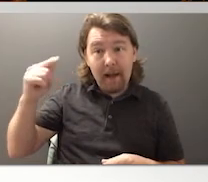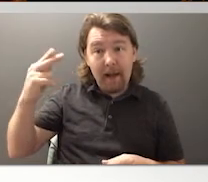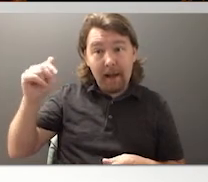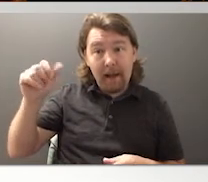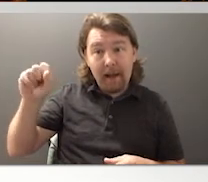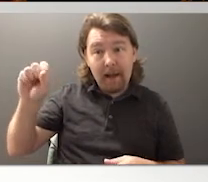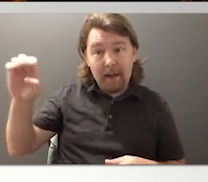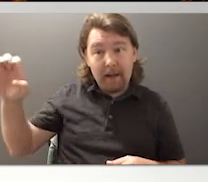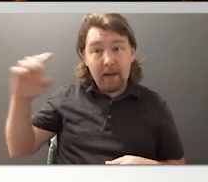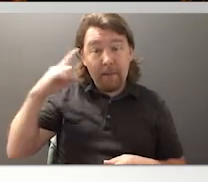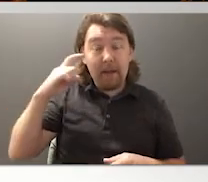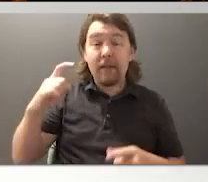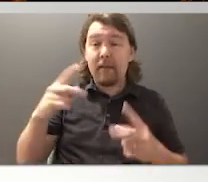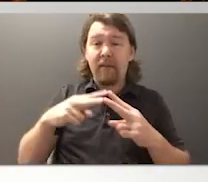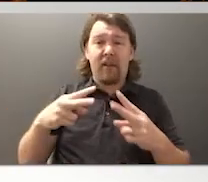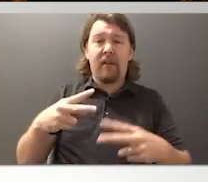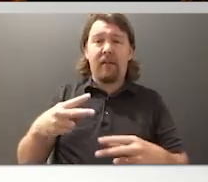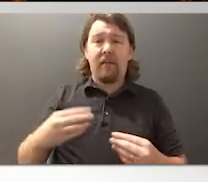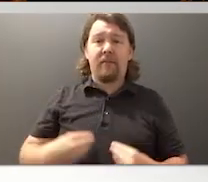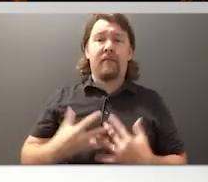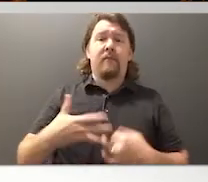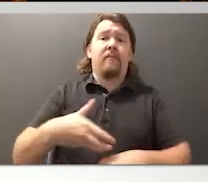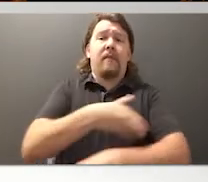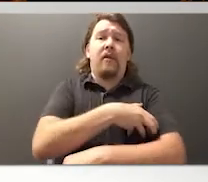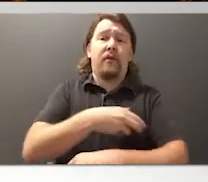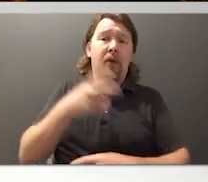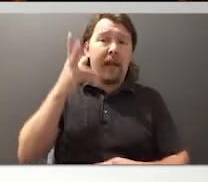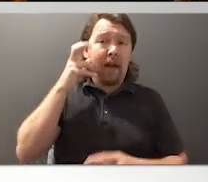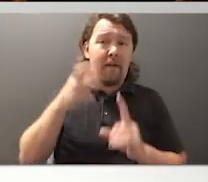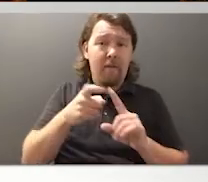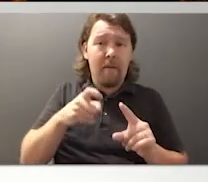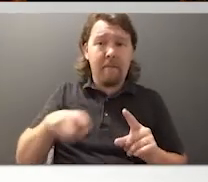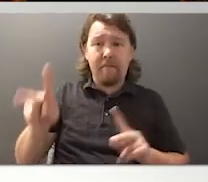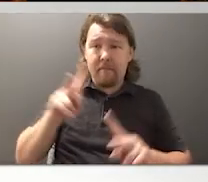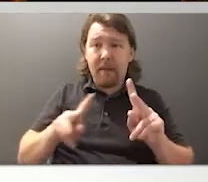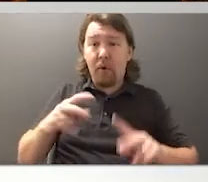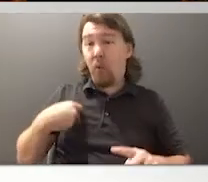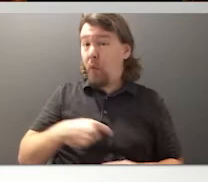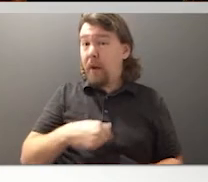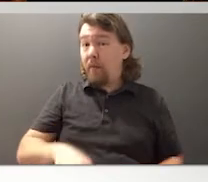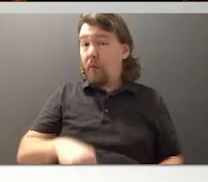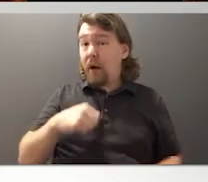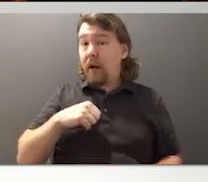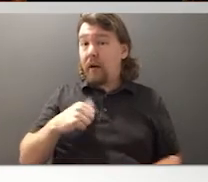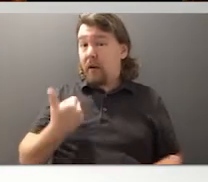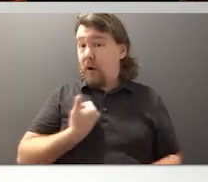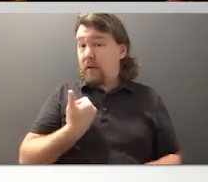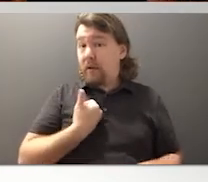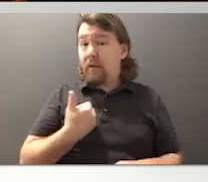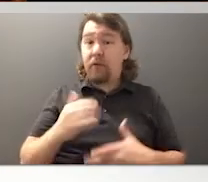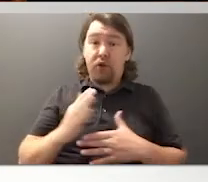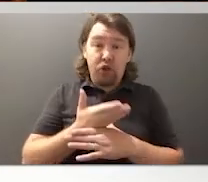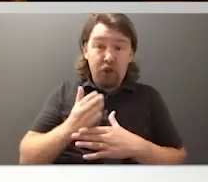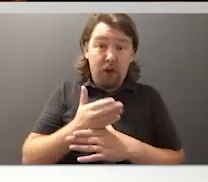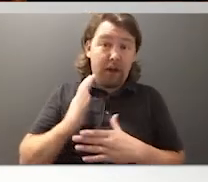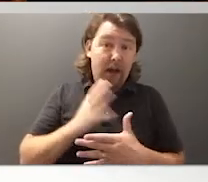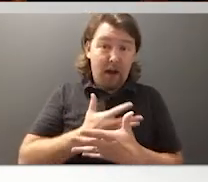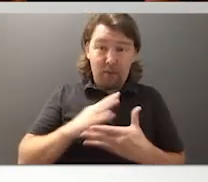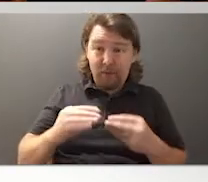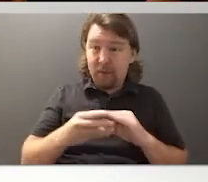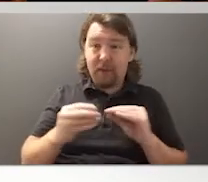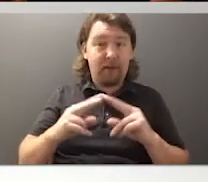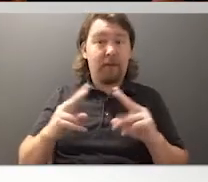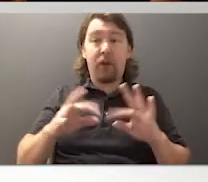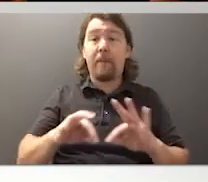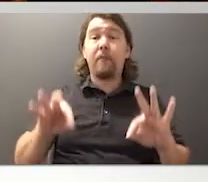take you to Tallahassee because we know we. I think it's very empowering to hear from people. We pride ourselves at Step Up that